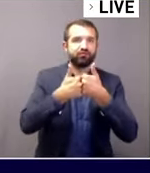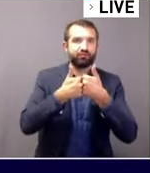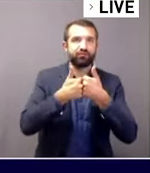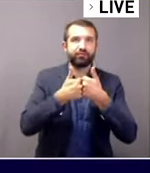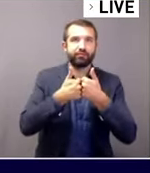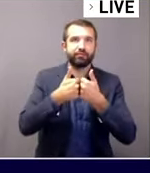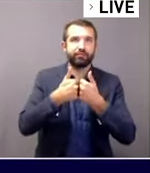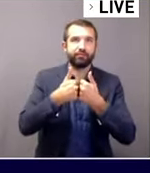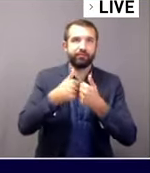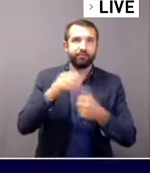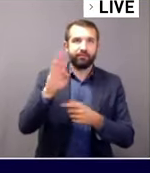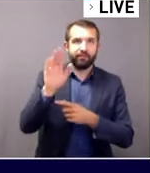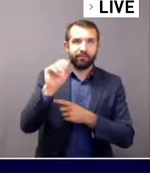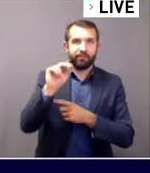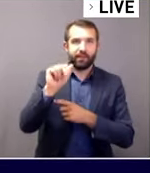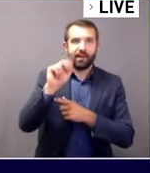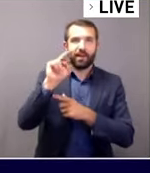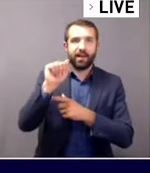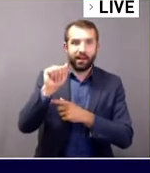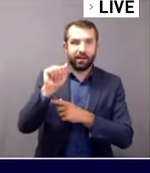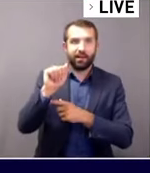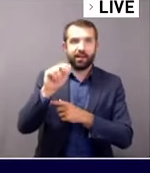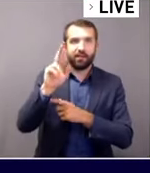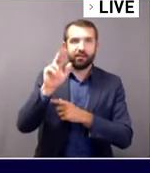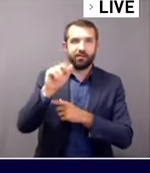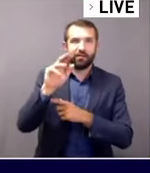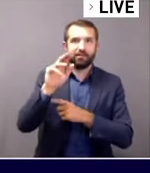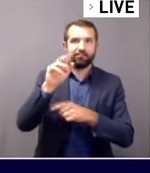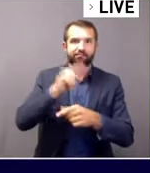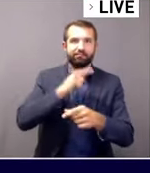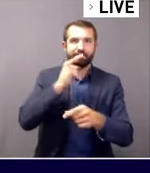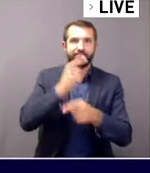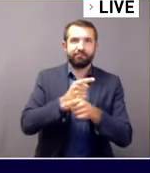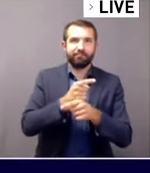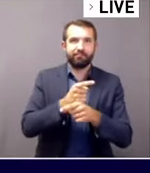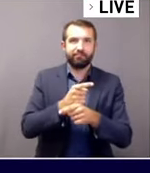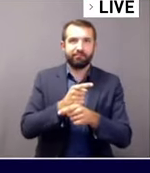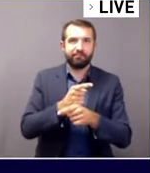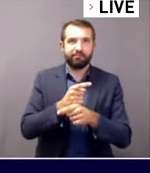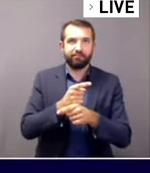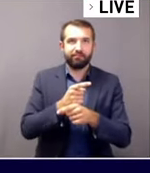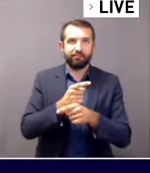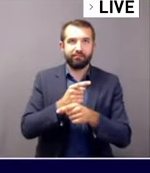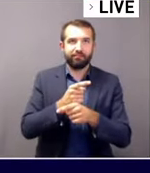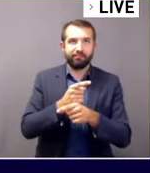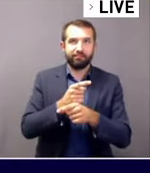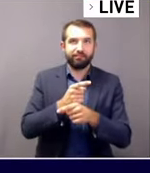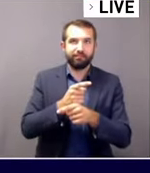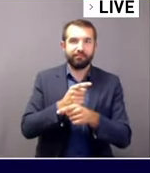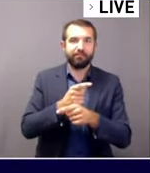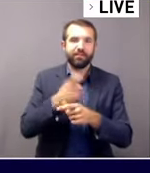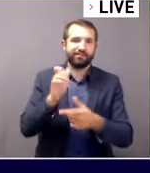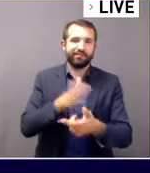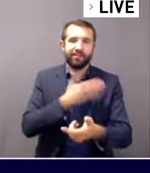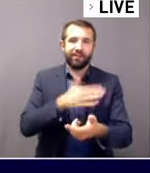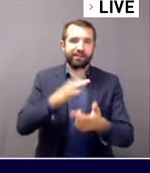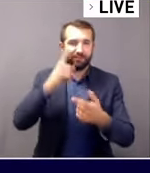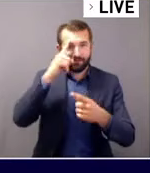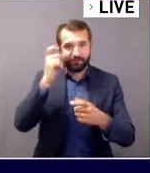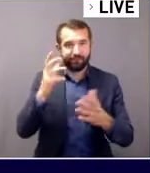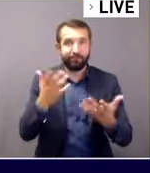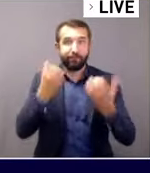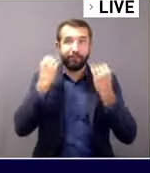we look into the unofficial end of the summer, we know that this will mean that there will be a lot of celebrations this